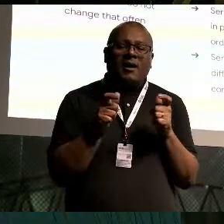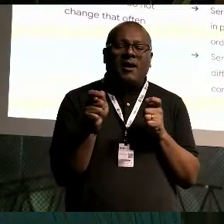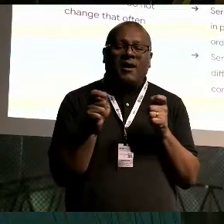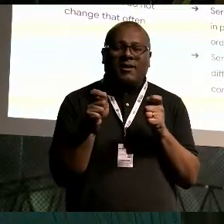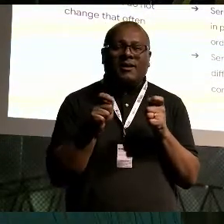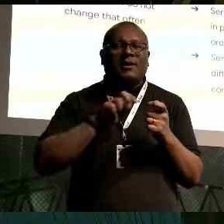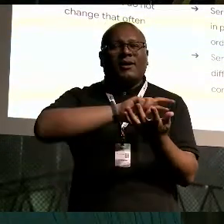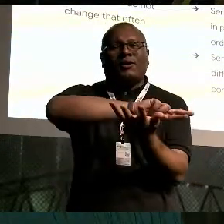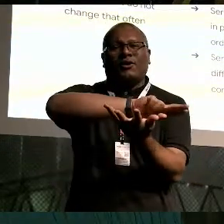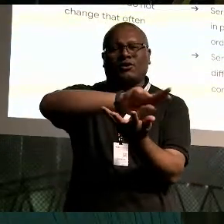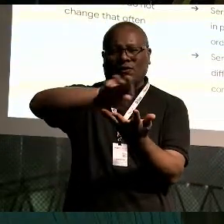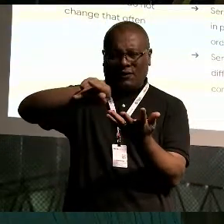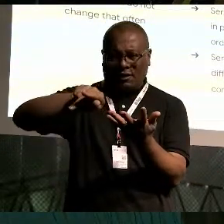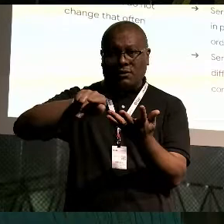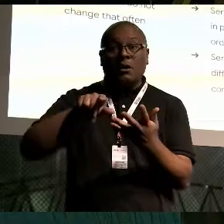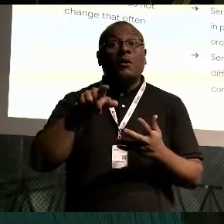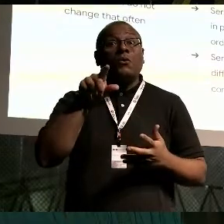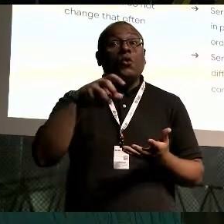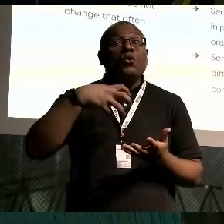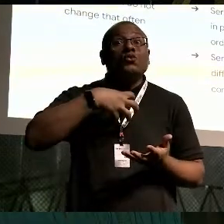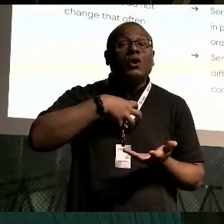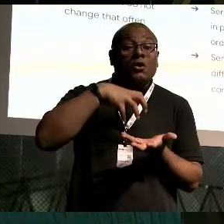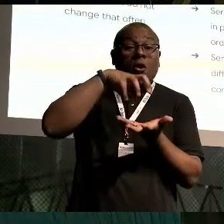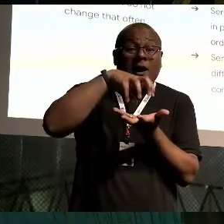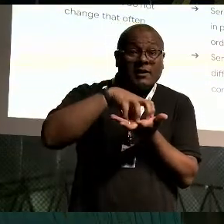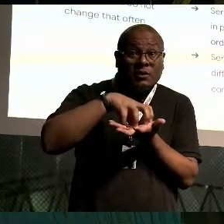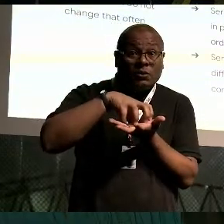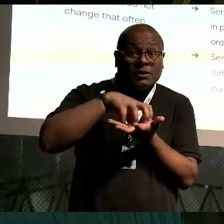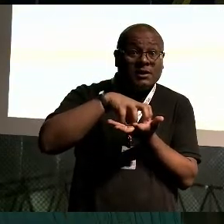right? Make a conscious choice about your architecture.